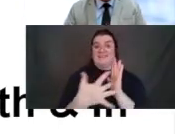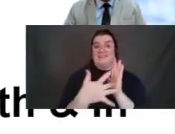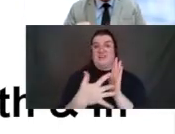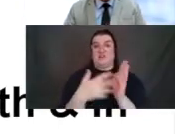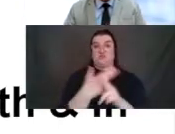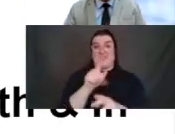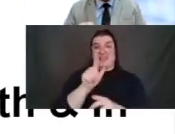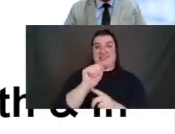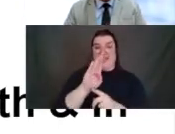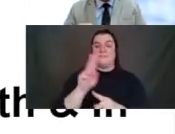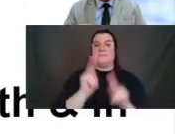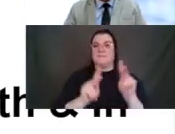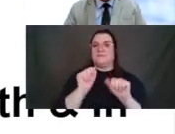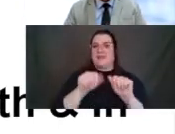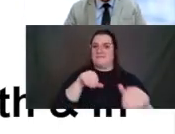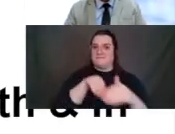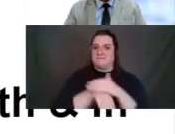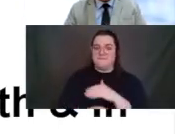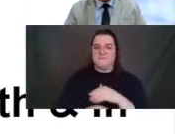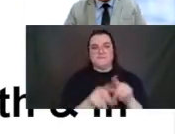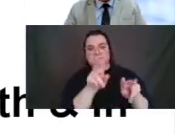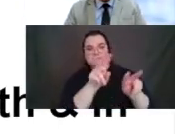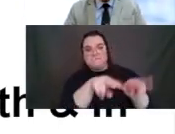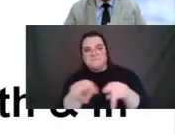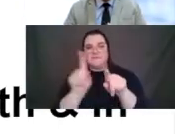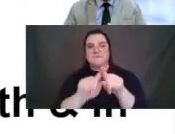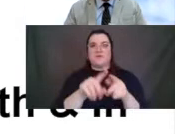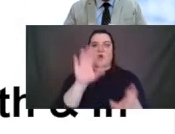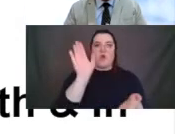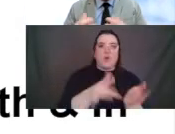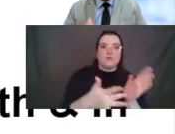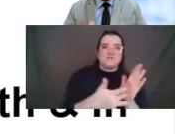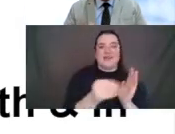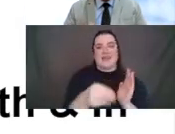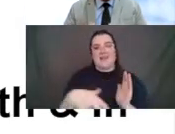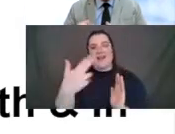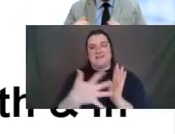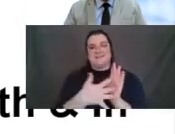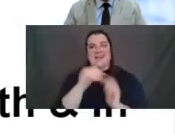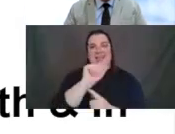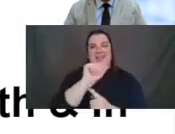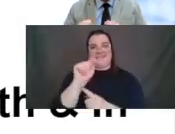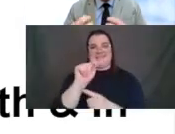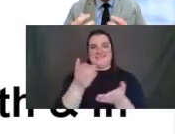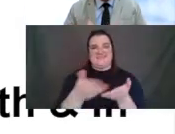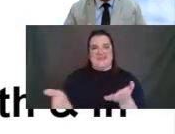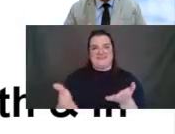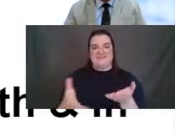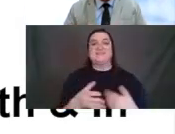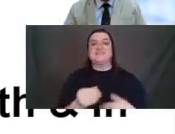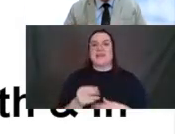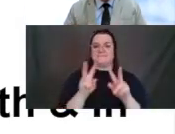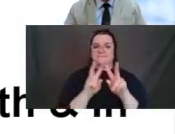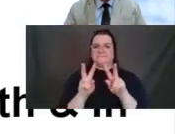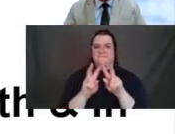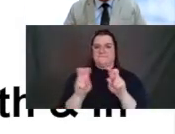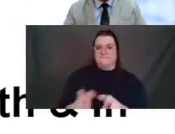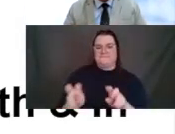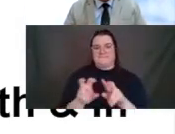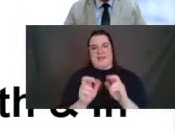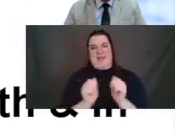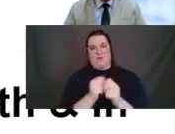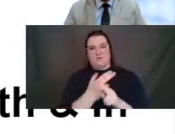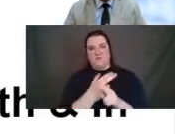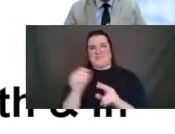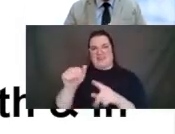come in and check out low and high-tech AT devices and get assessments on how to use those and actually get training on how to use those before they would take